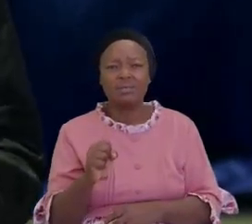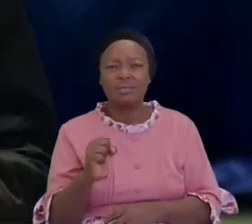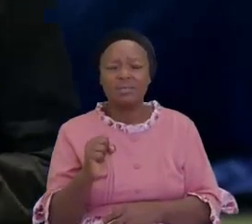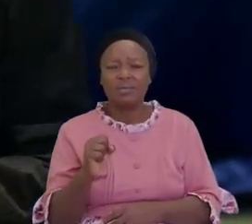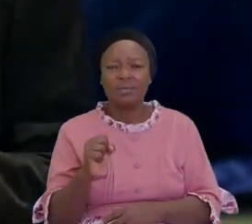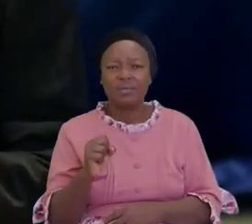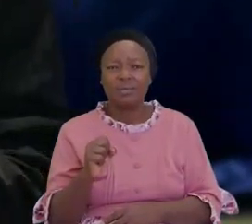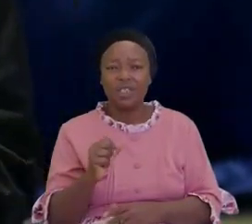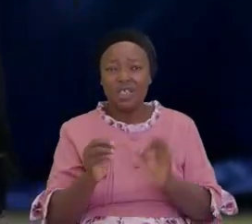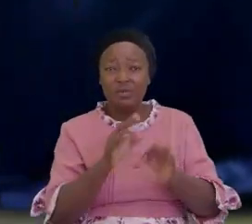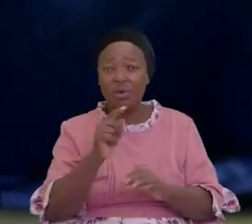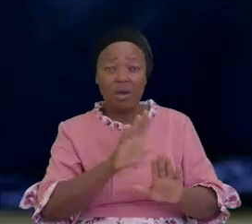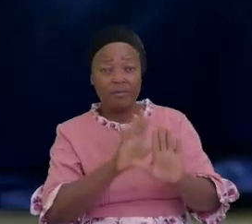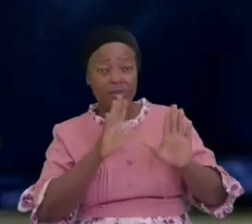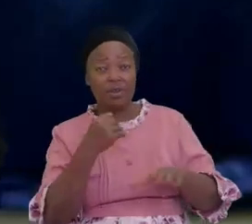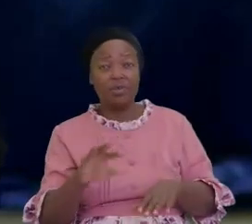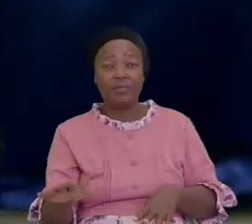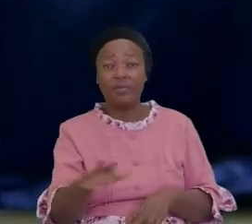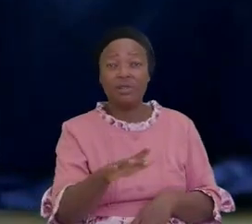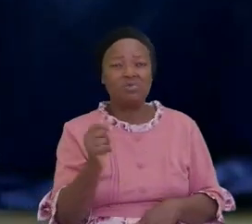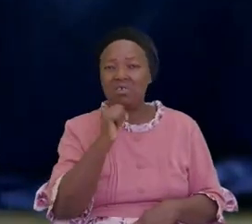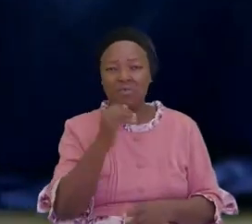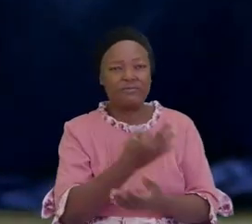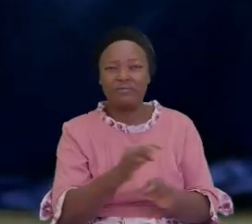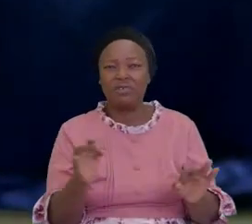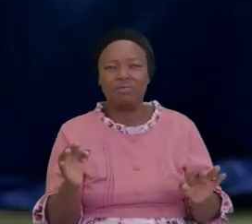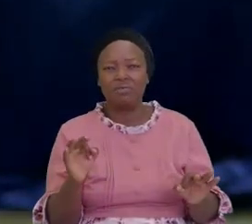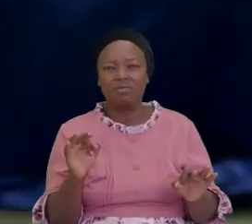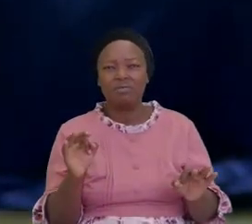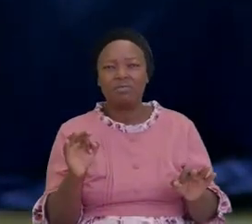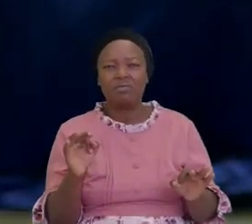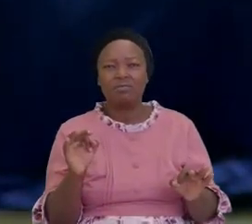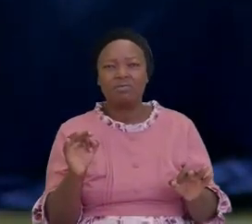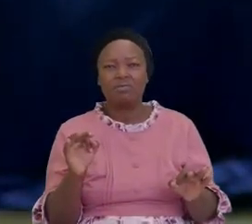If you are afraid of them, you are not free.